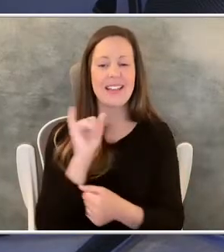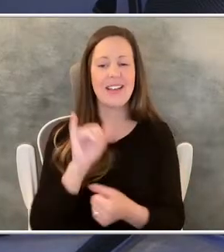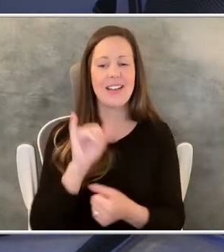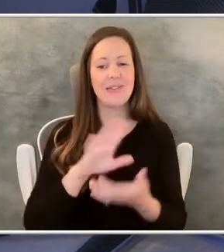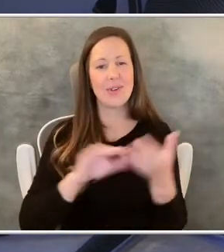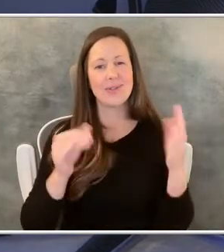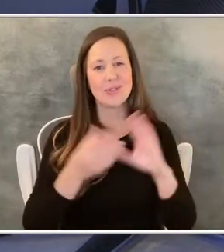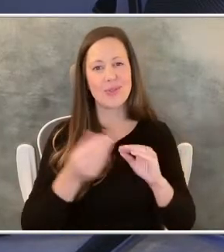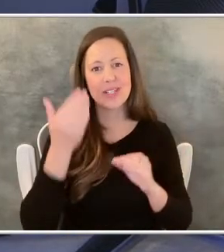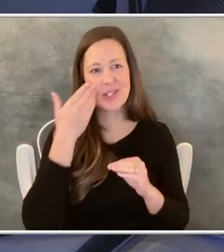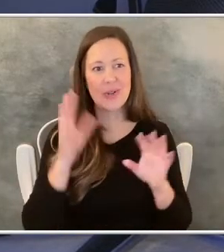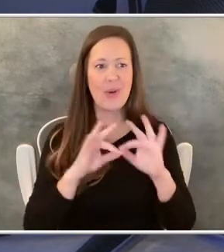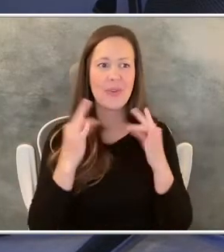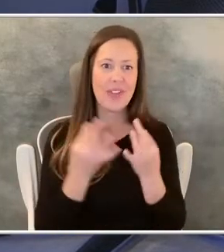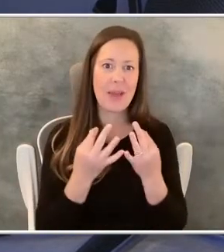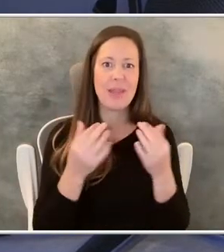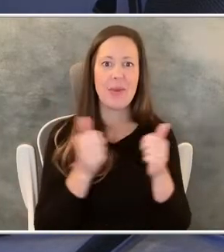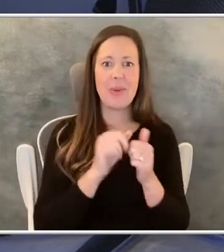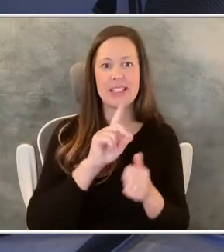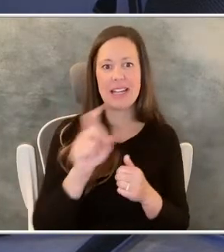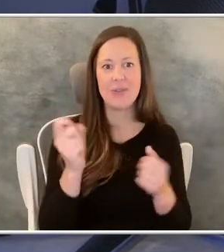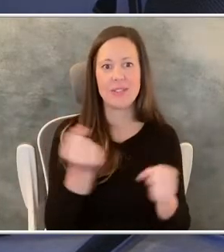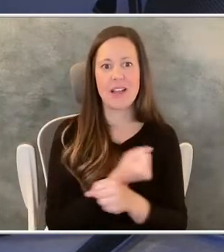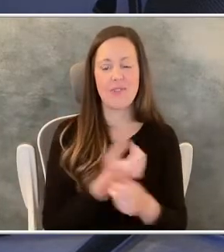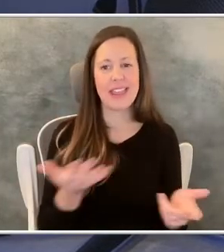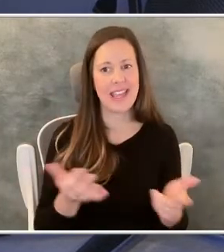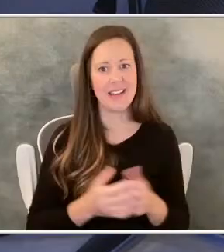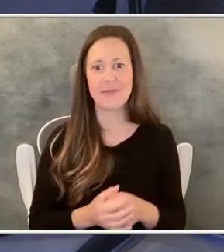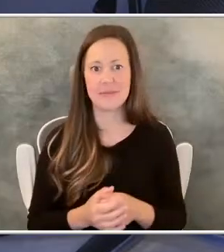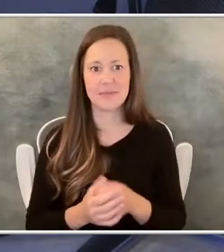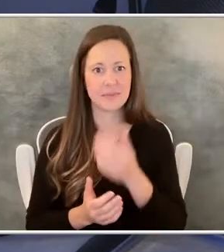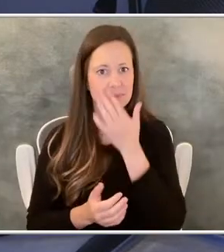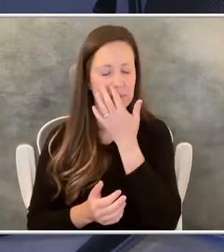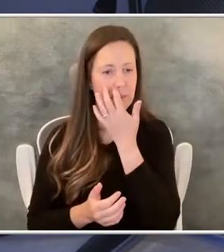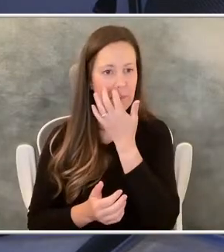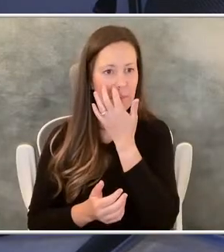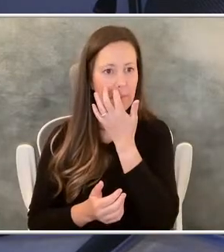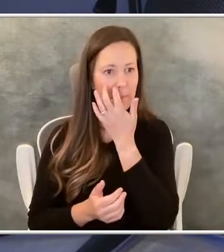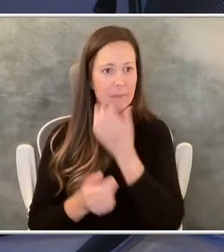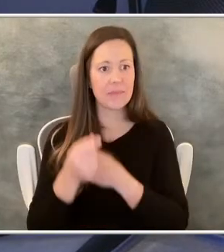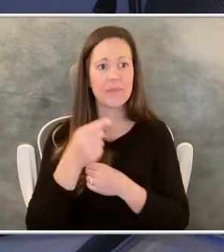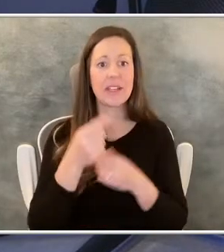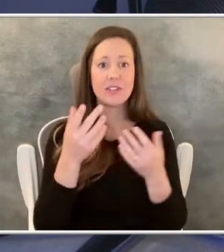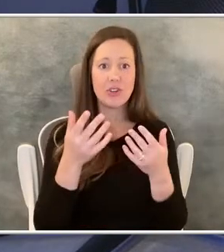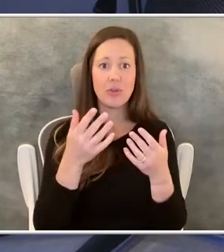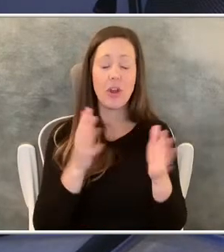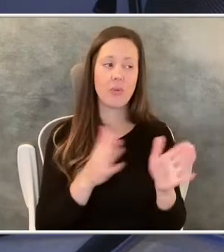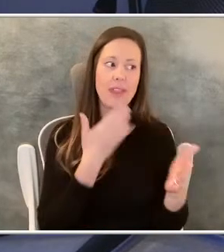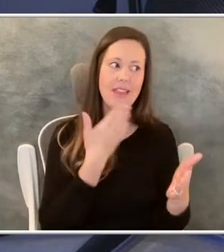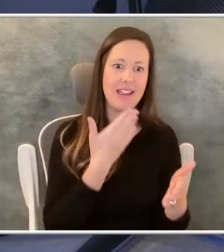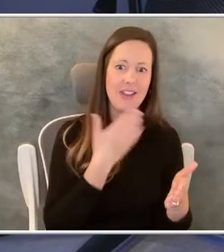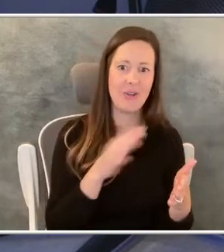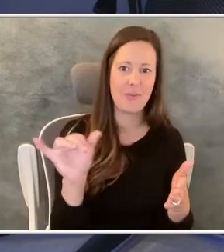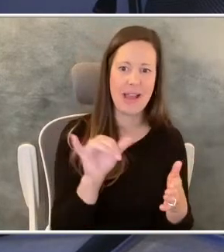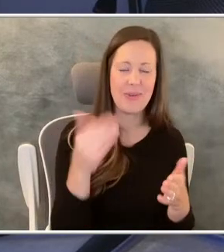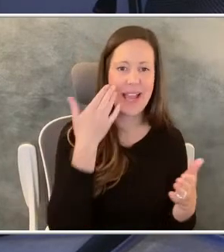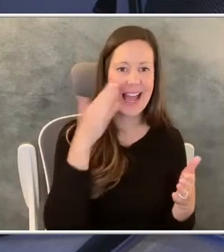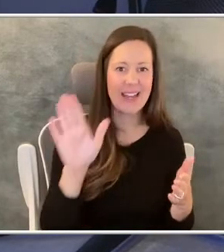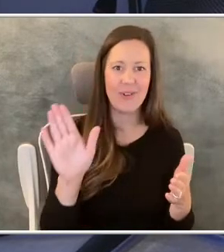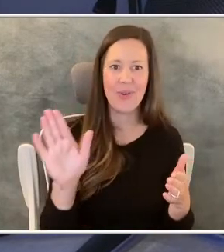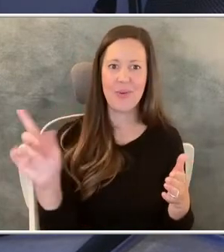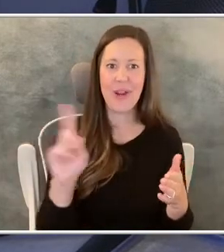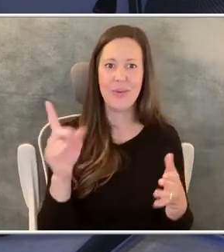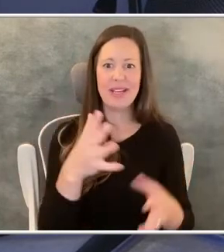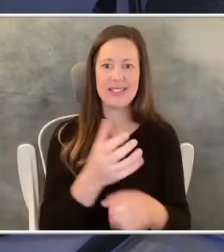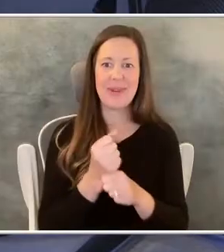cancer diagnosis is everything. You completed thank you, by the way. I don't know where I was, but I got a text message from